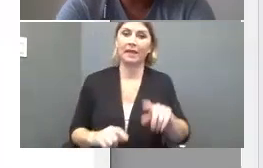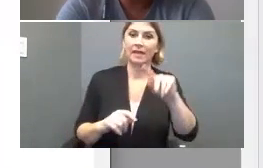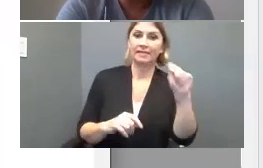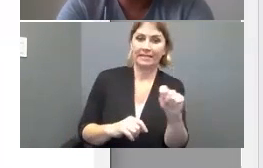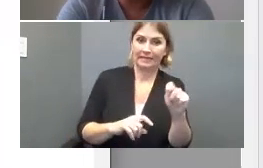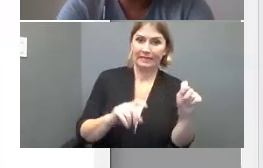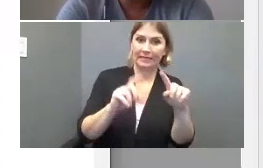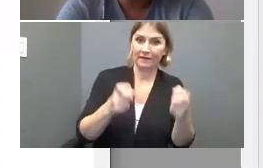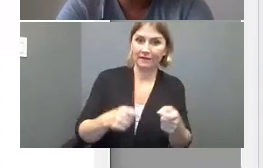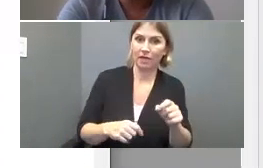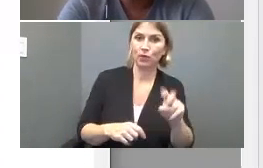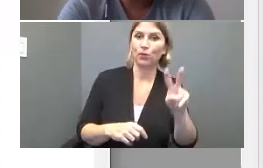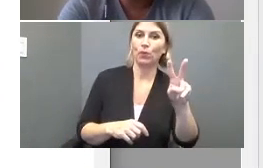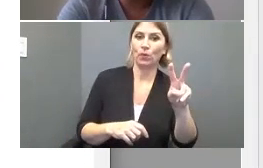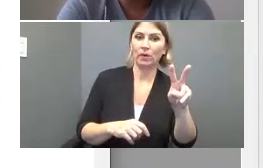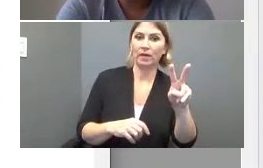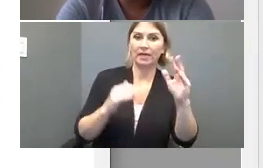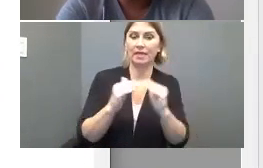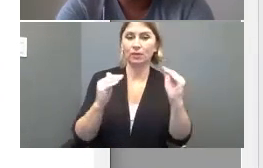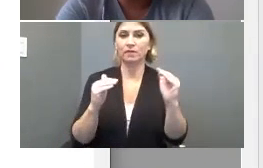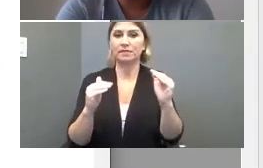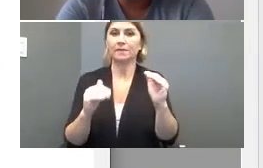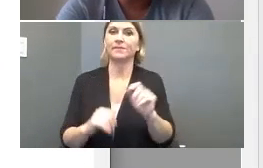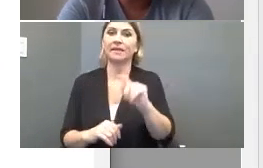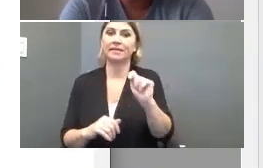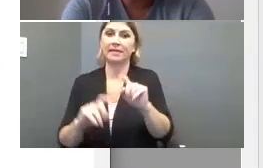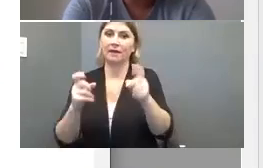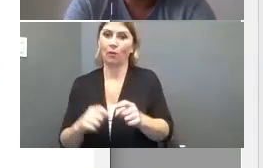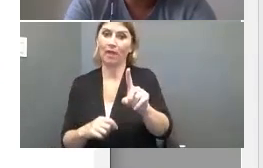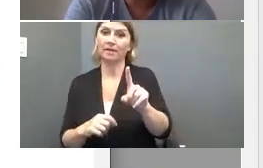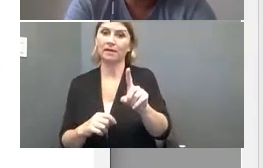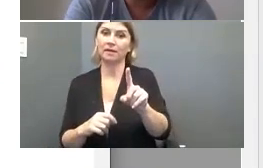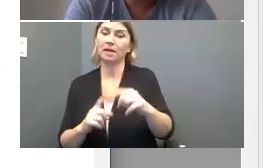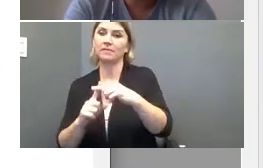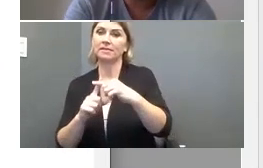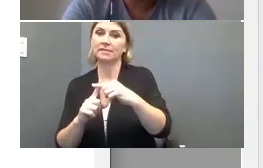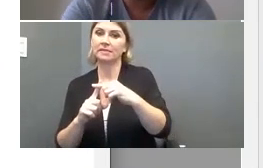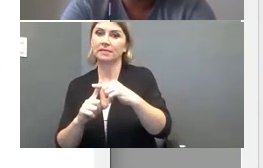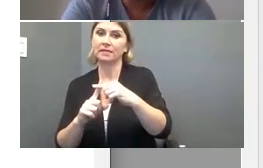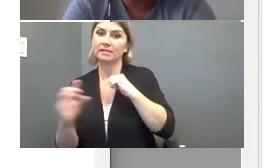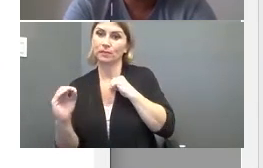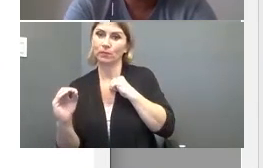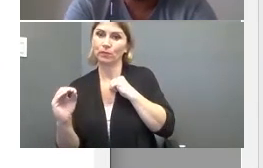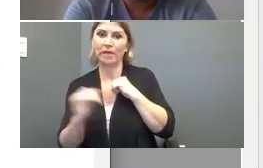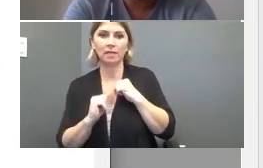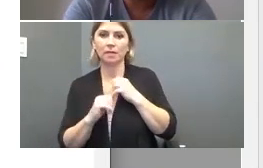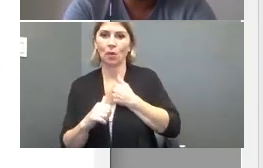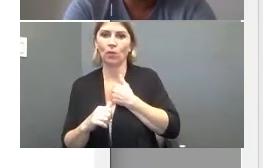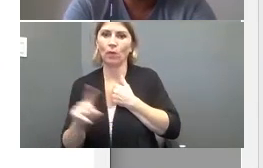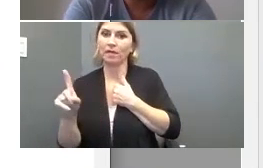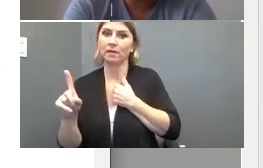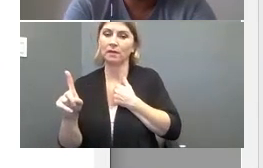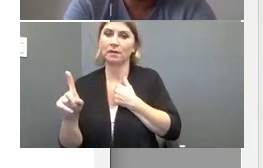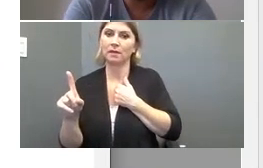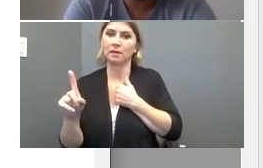and T of 2 becomes T of 1 plus of sorry, 1. Get a